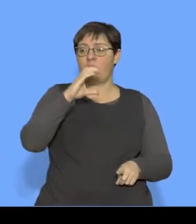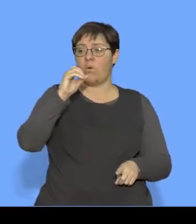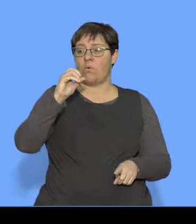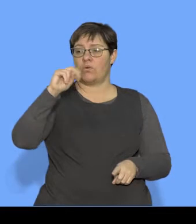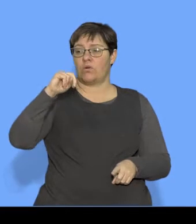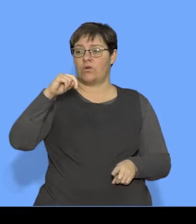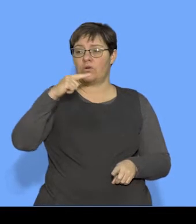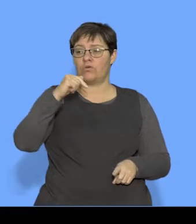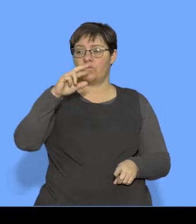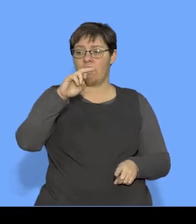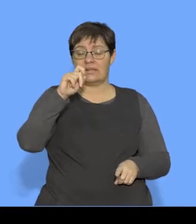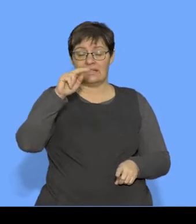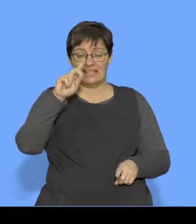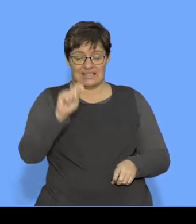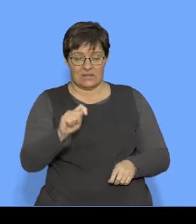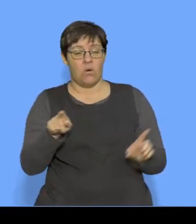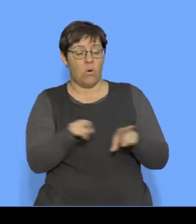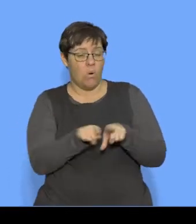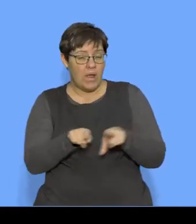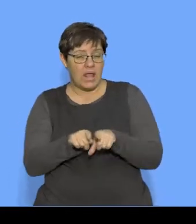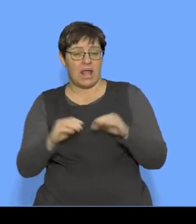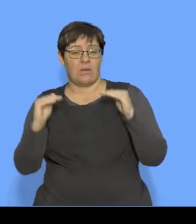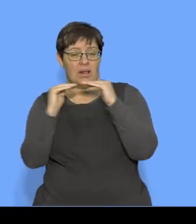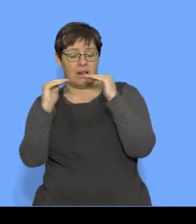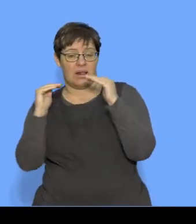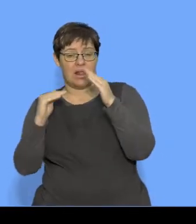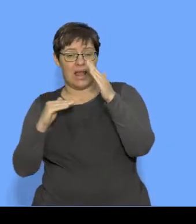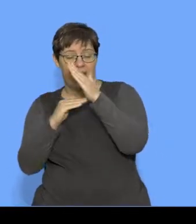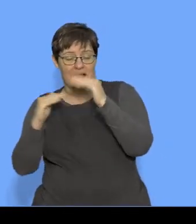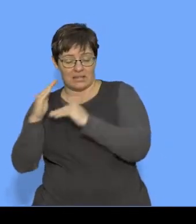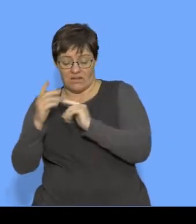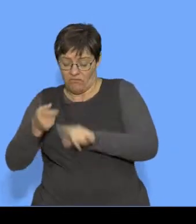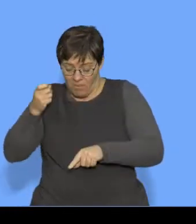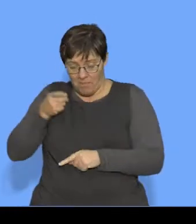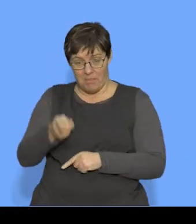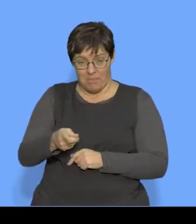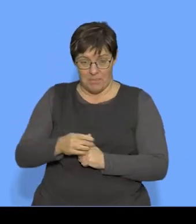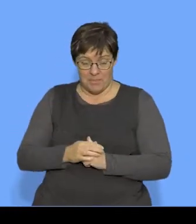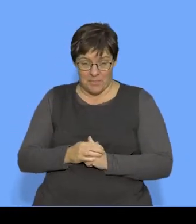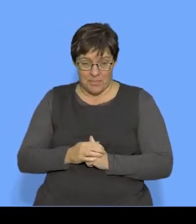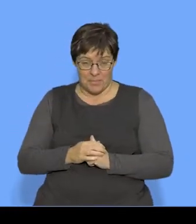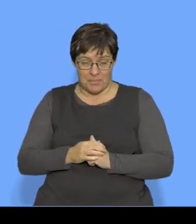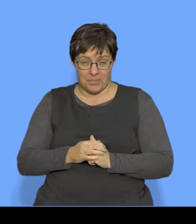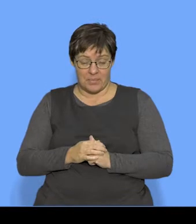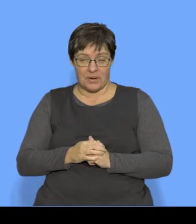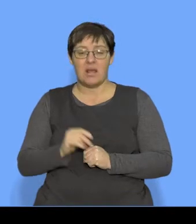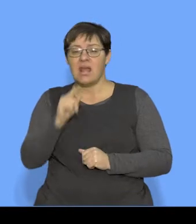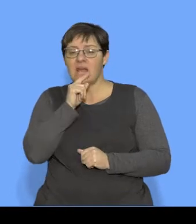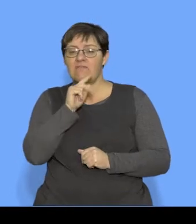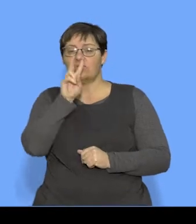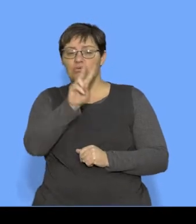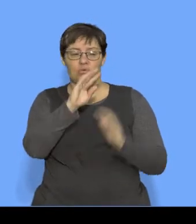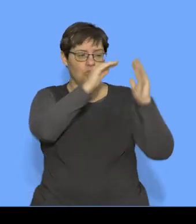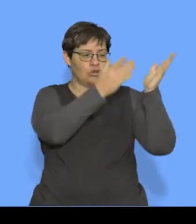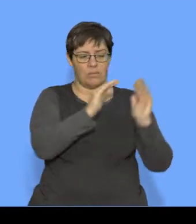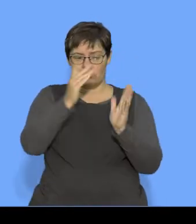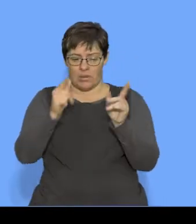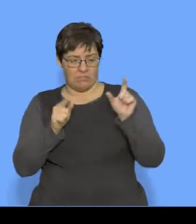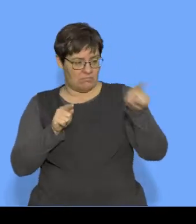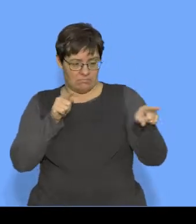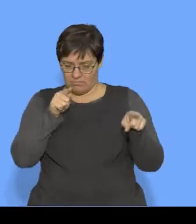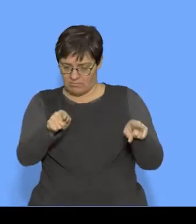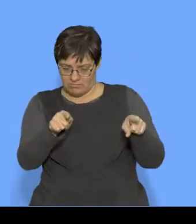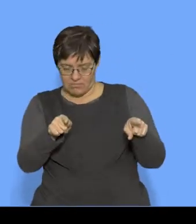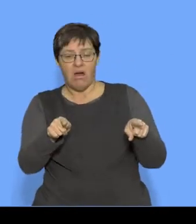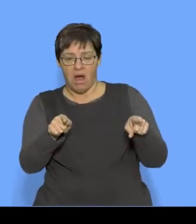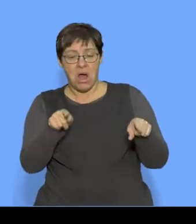congruence, or we're proving equal angles from that congruence, right? Because remember, if two shapes are congruent